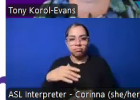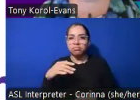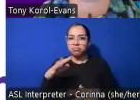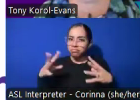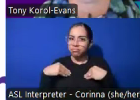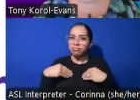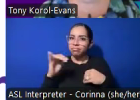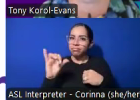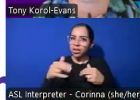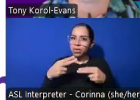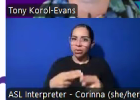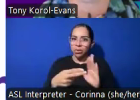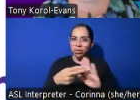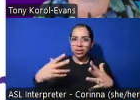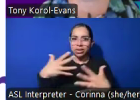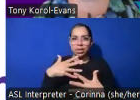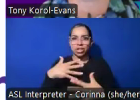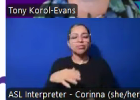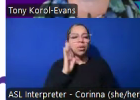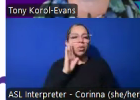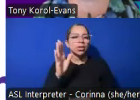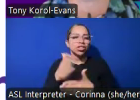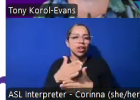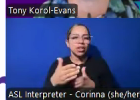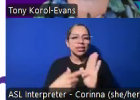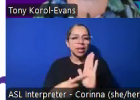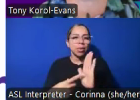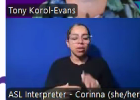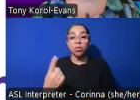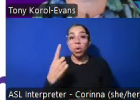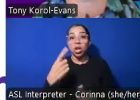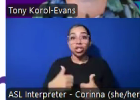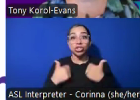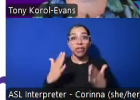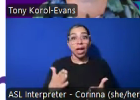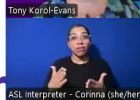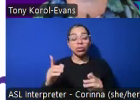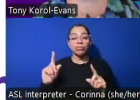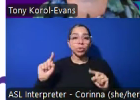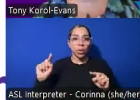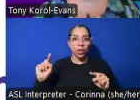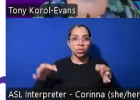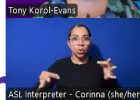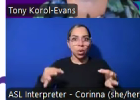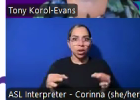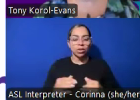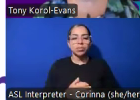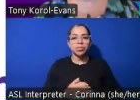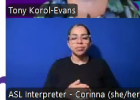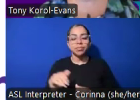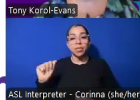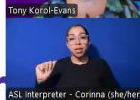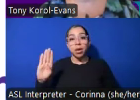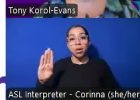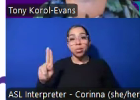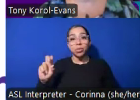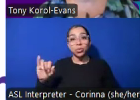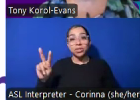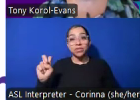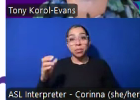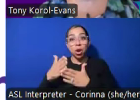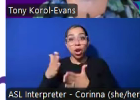was going to court, and when the abusive partner, every time he would rape